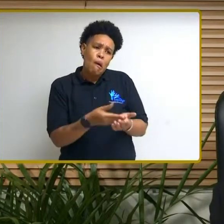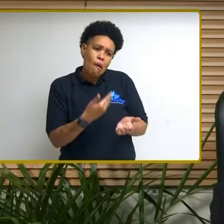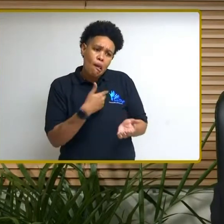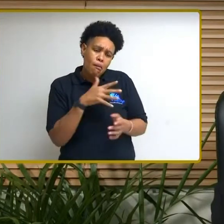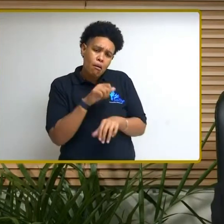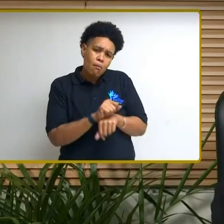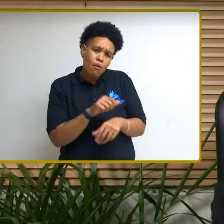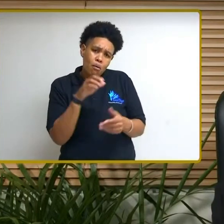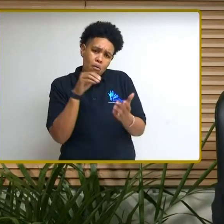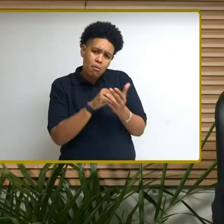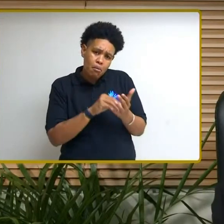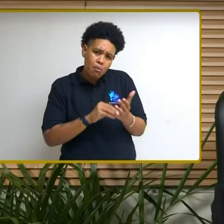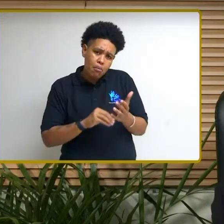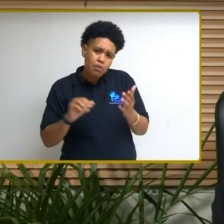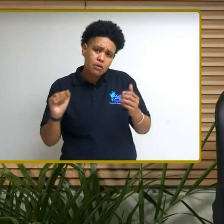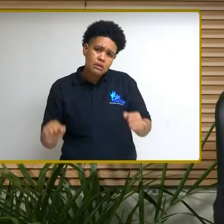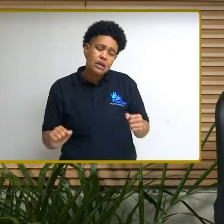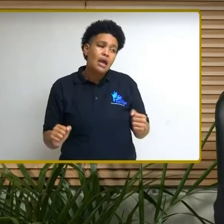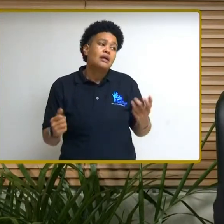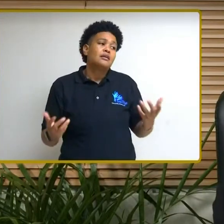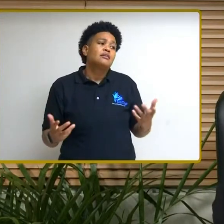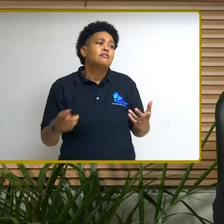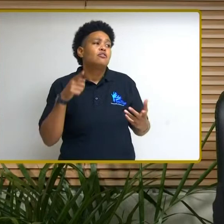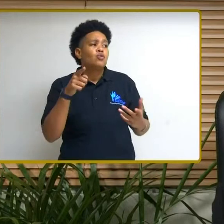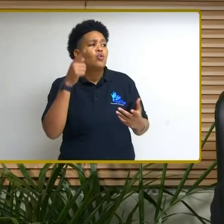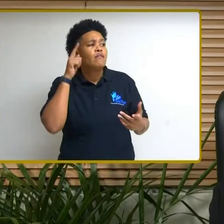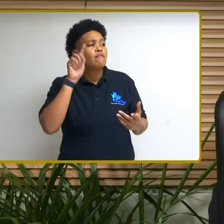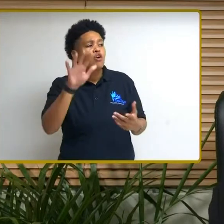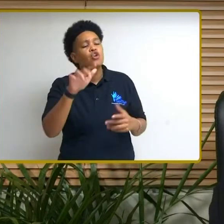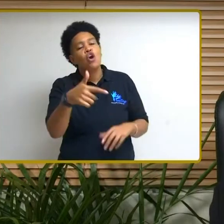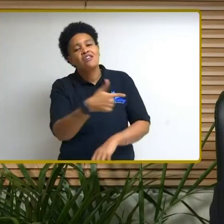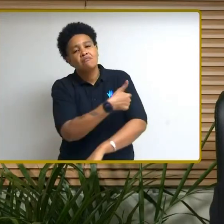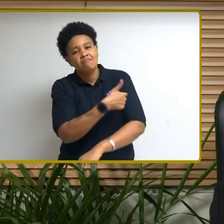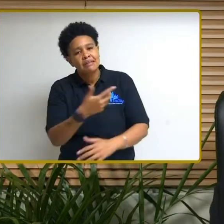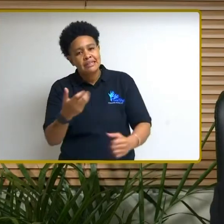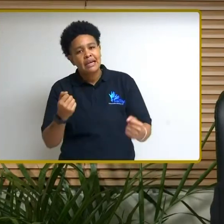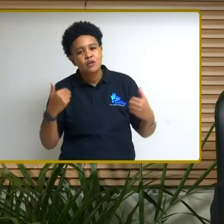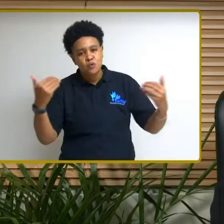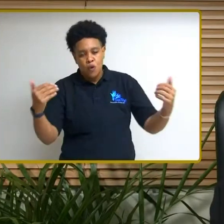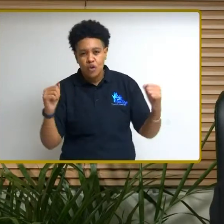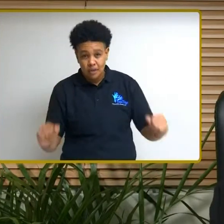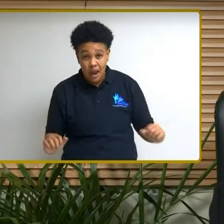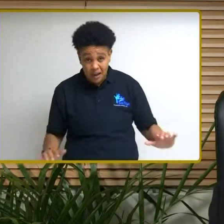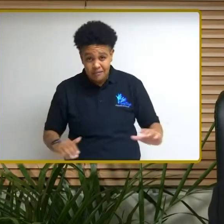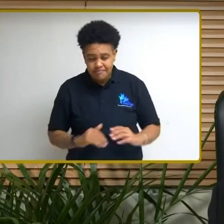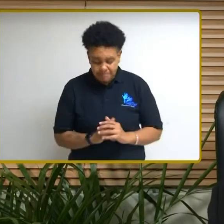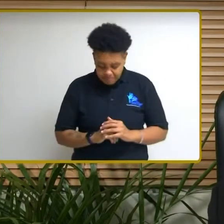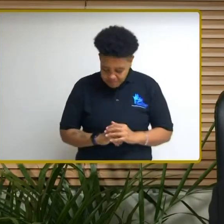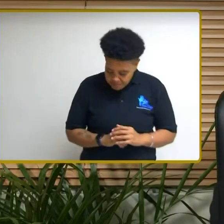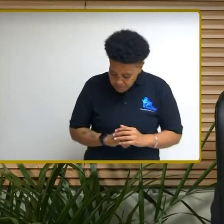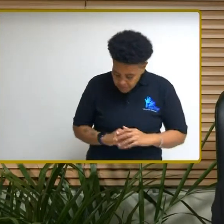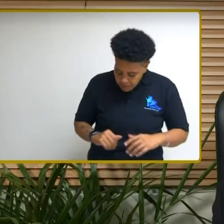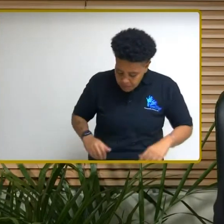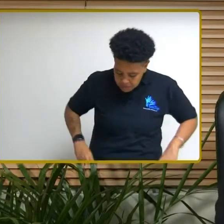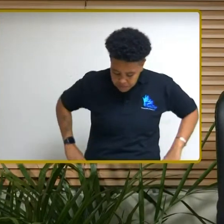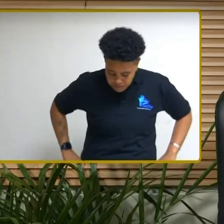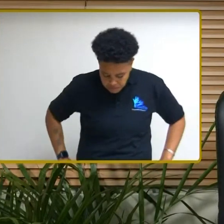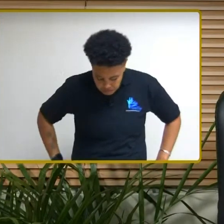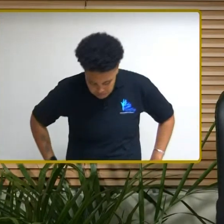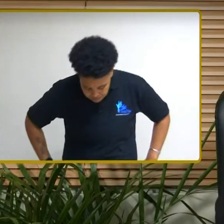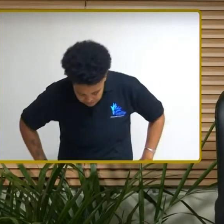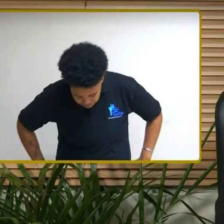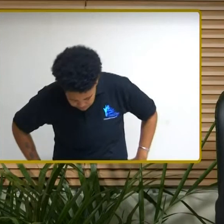assist with booking you for this appointment. We